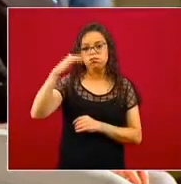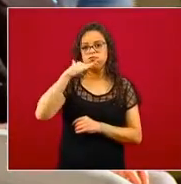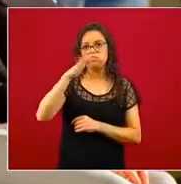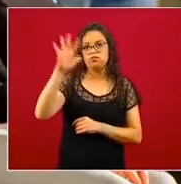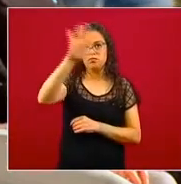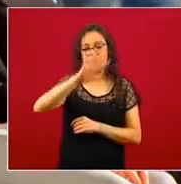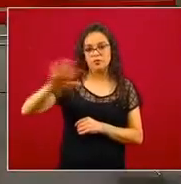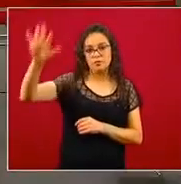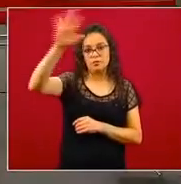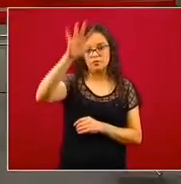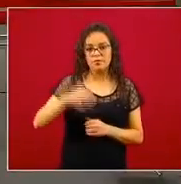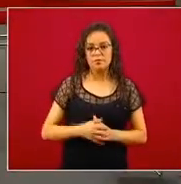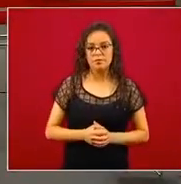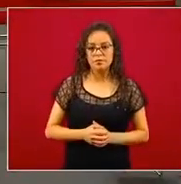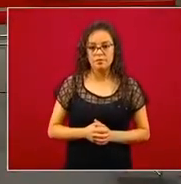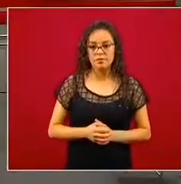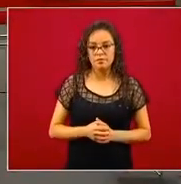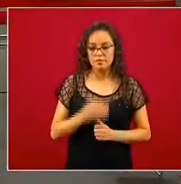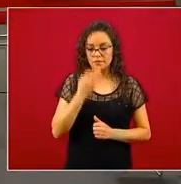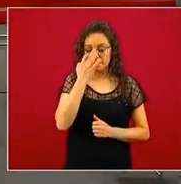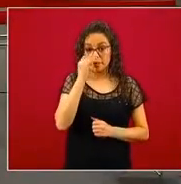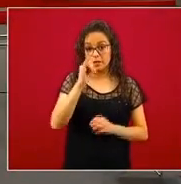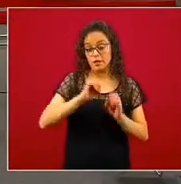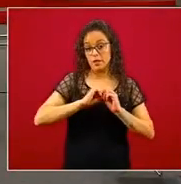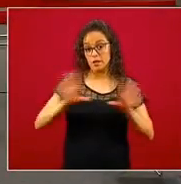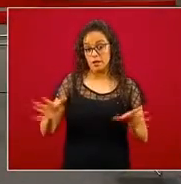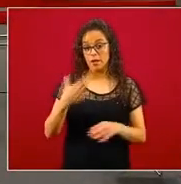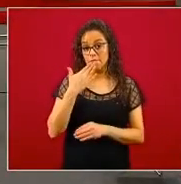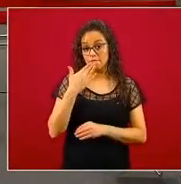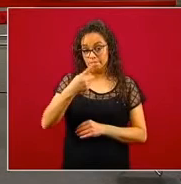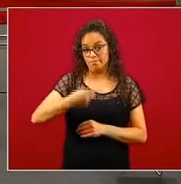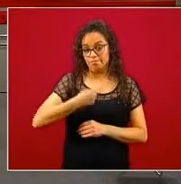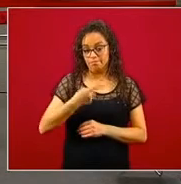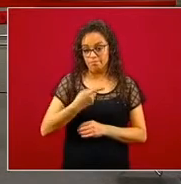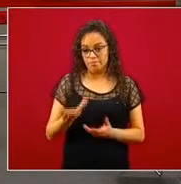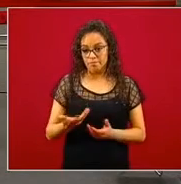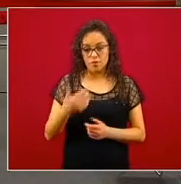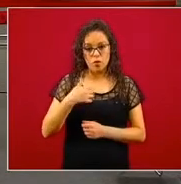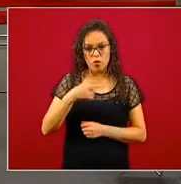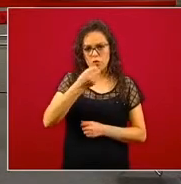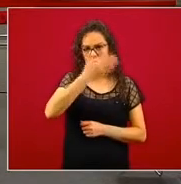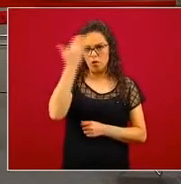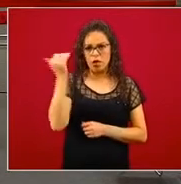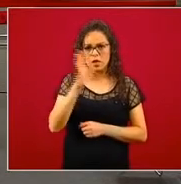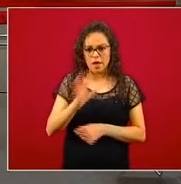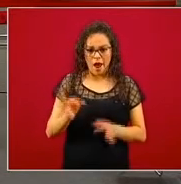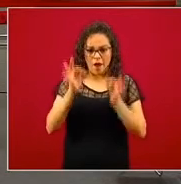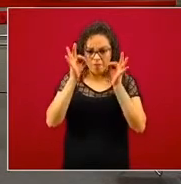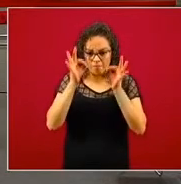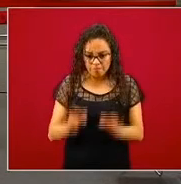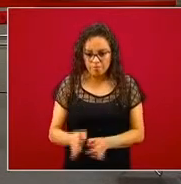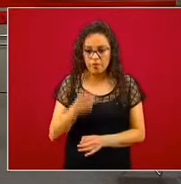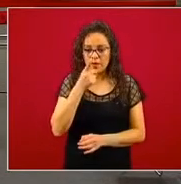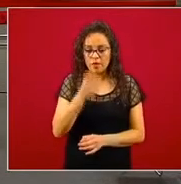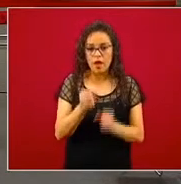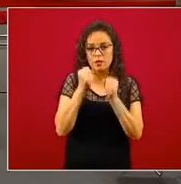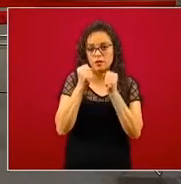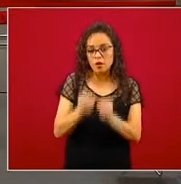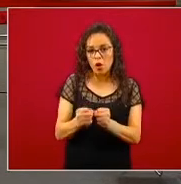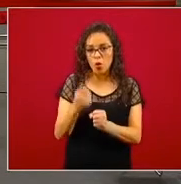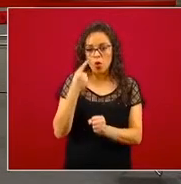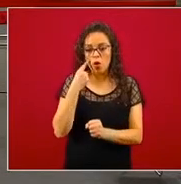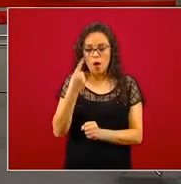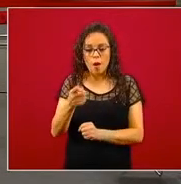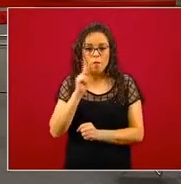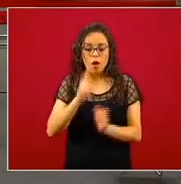one of the triggers for severe cases. Have you thought about reinforcing through legislation